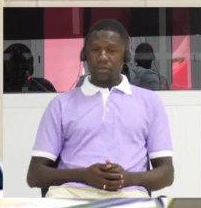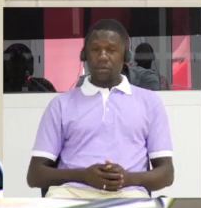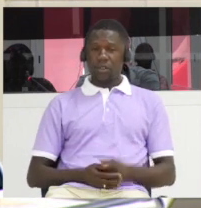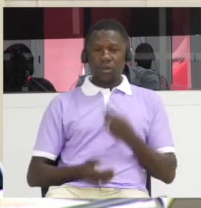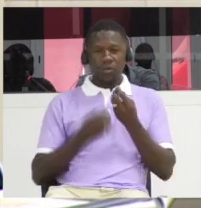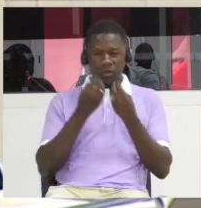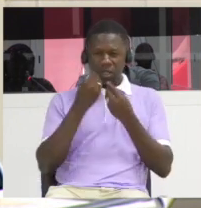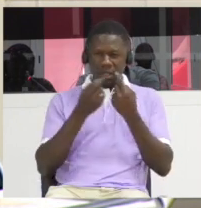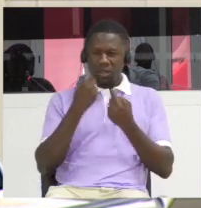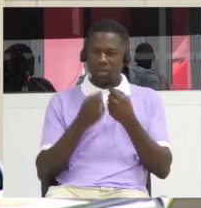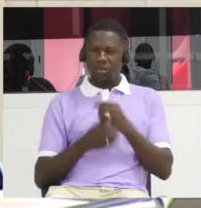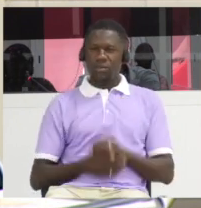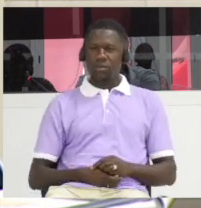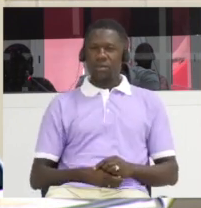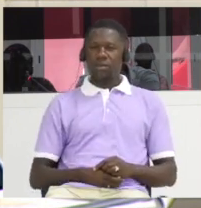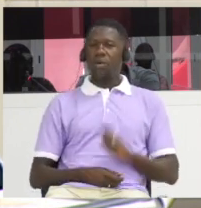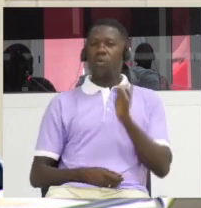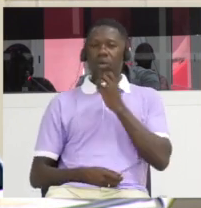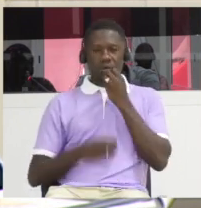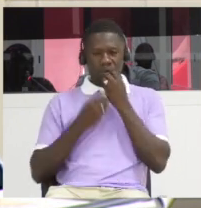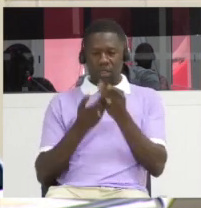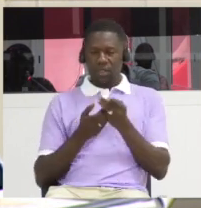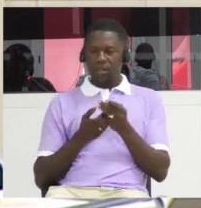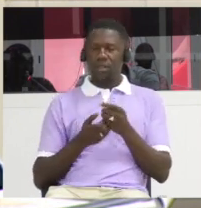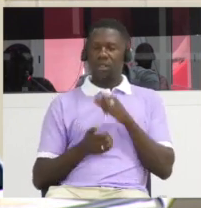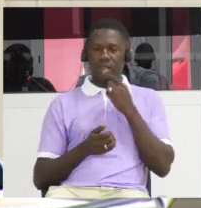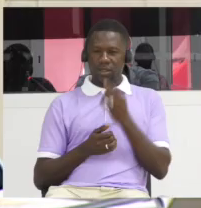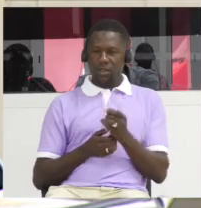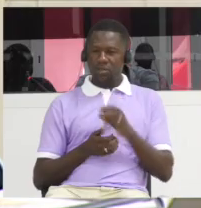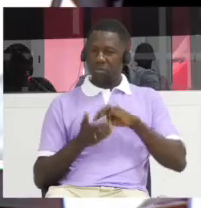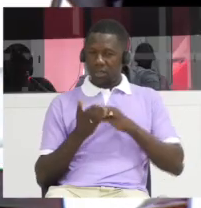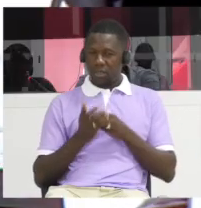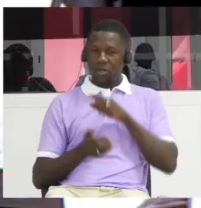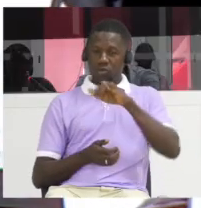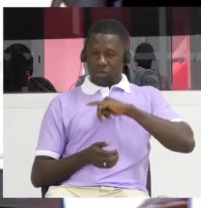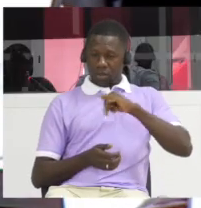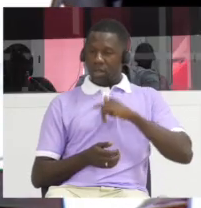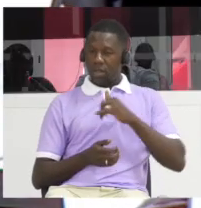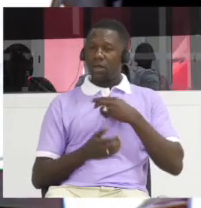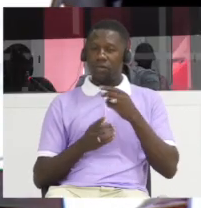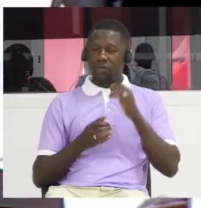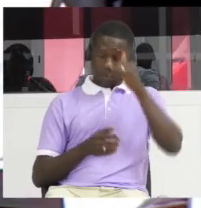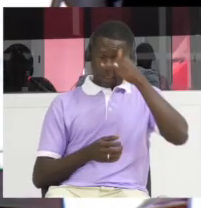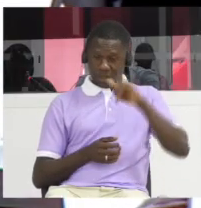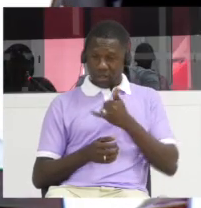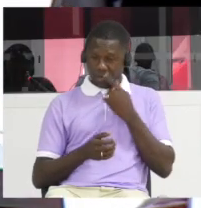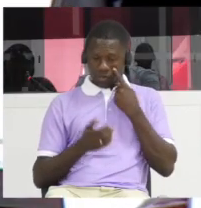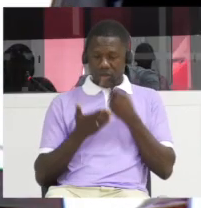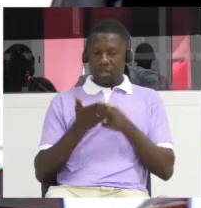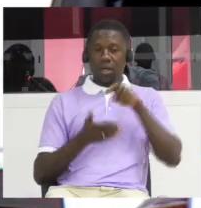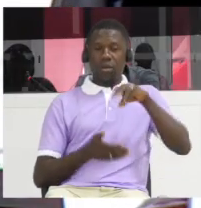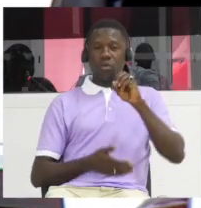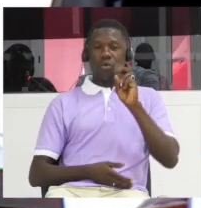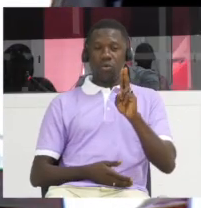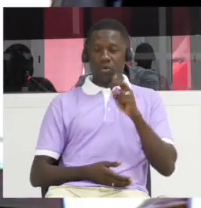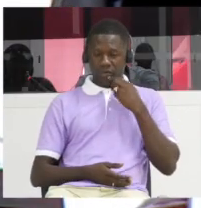again, please? What I'm saying is you and I have briefly gone through the MOU together, and you would